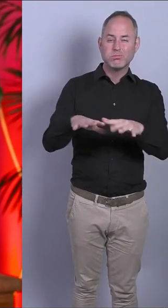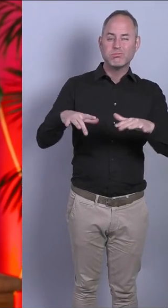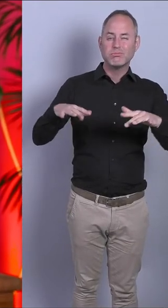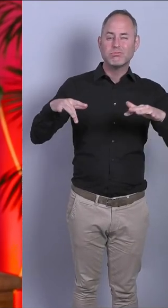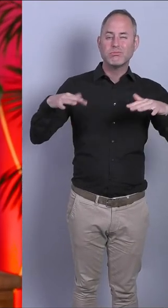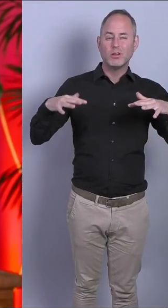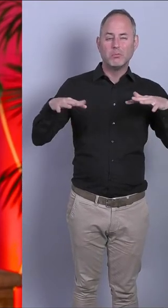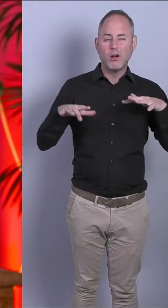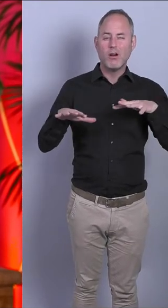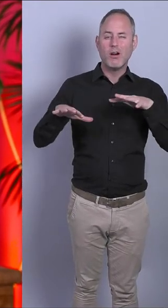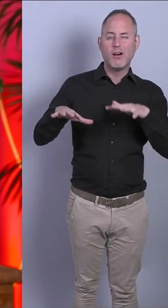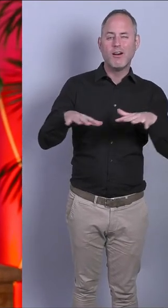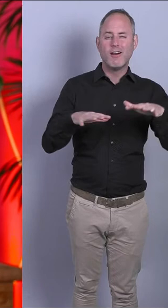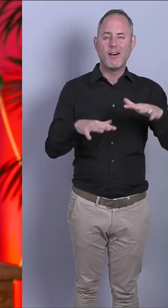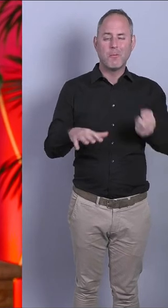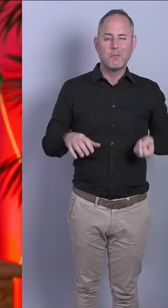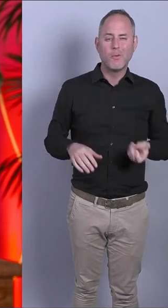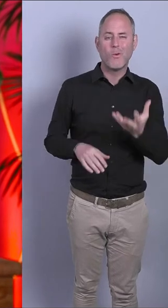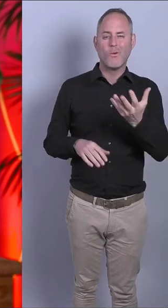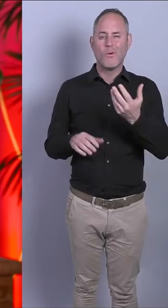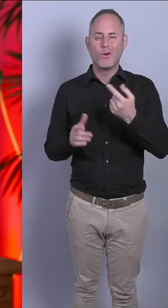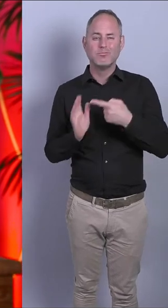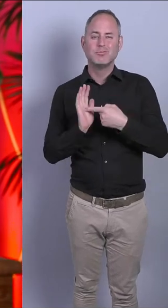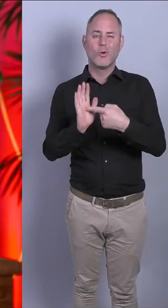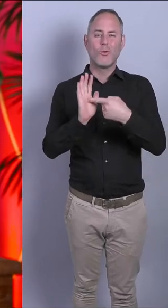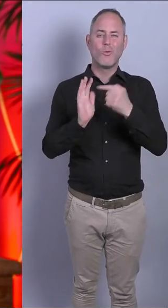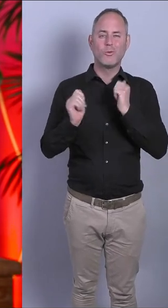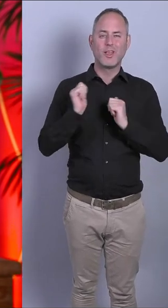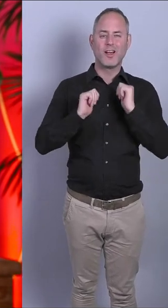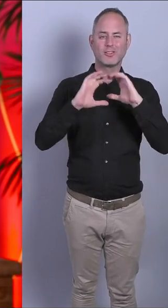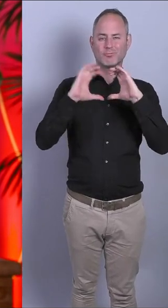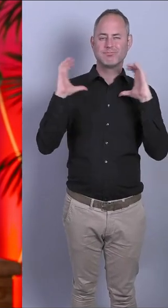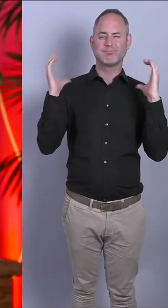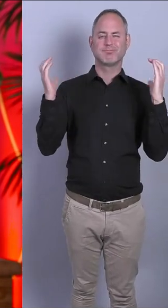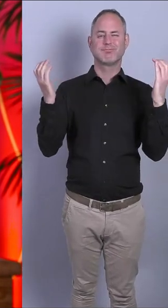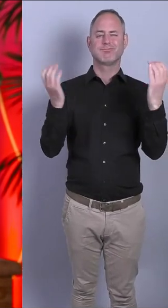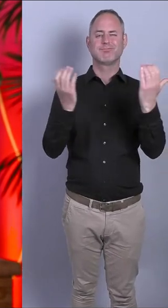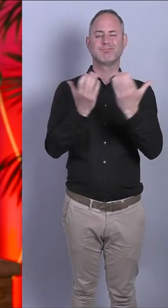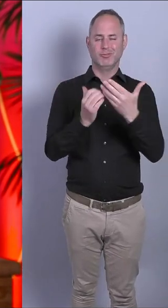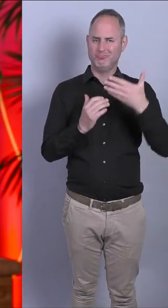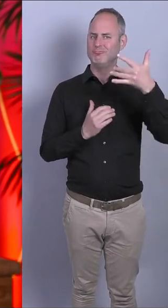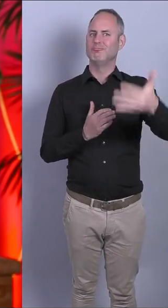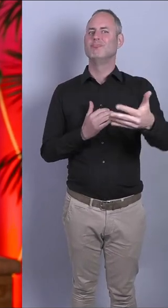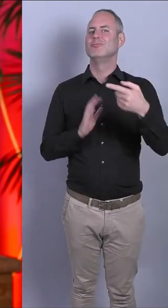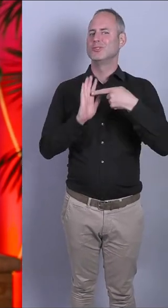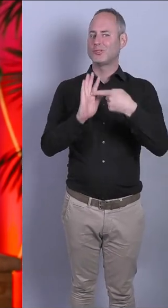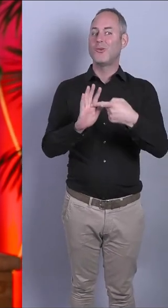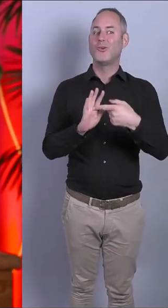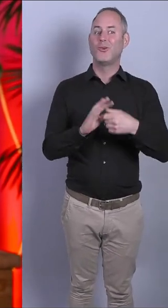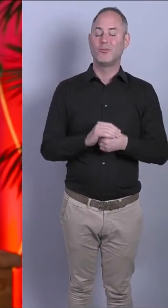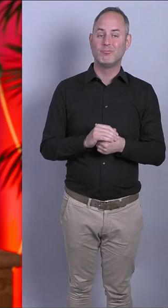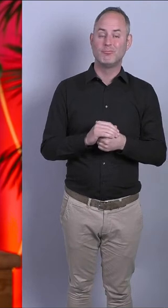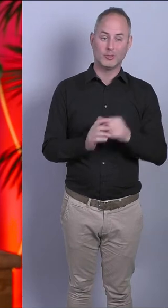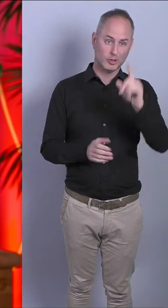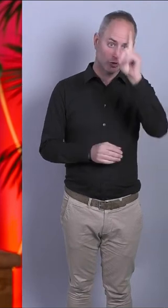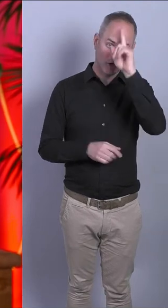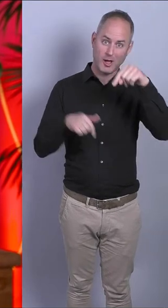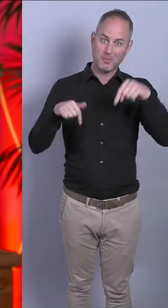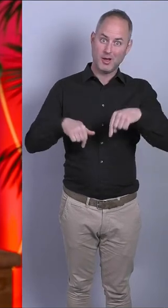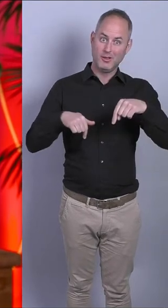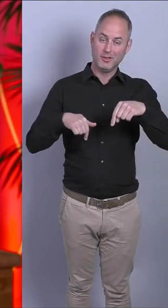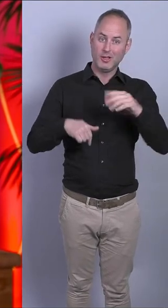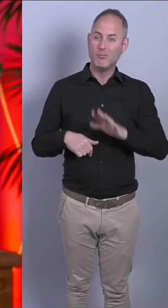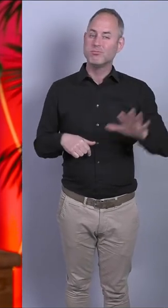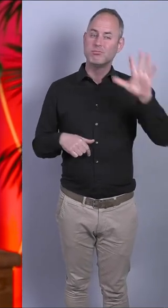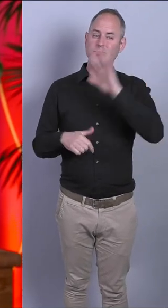bowling competition. And some colleagues from the theatre will drop by. There's another sport